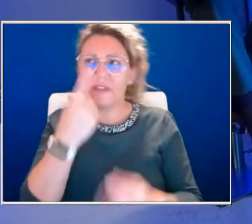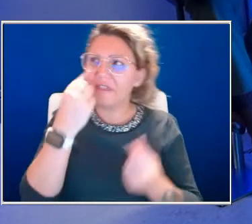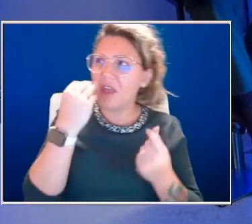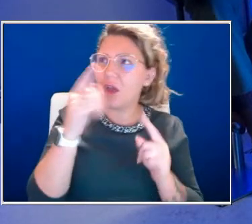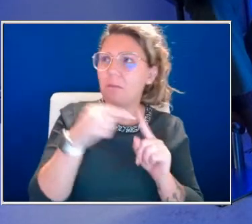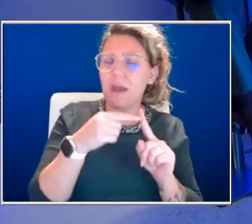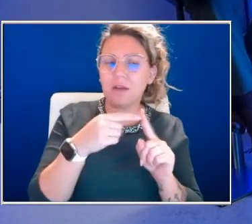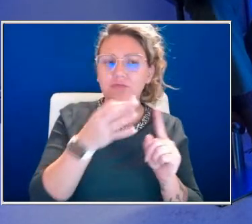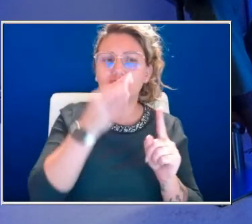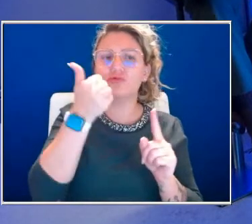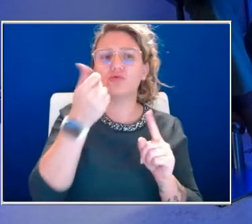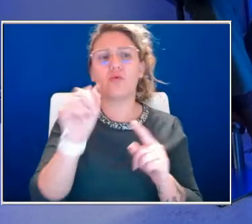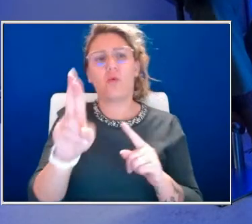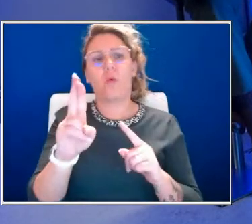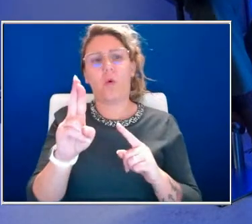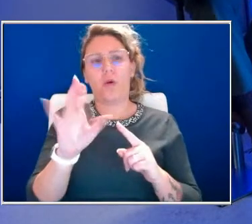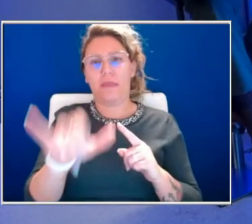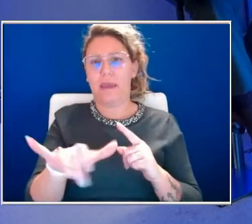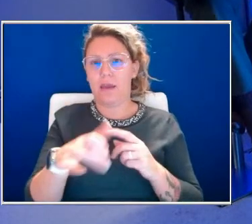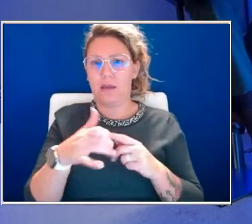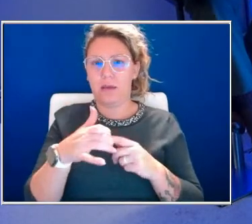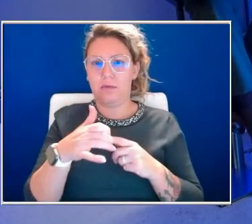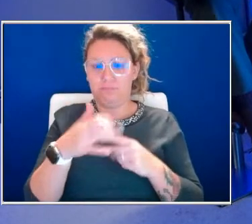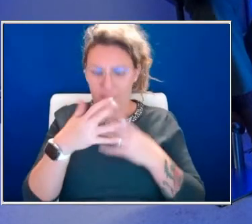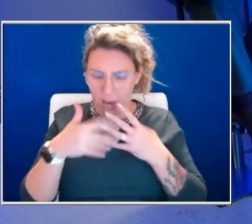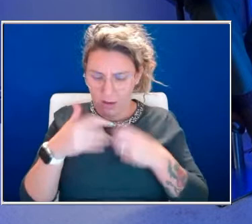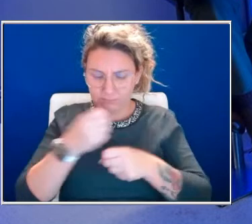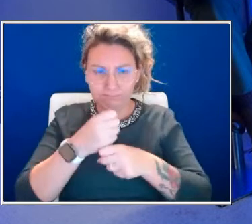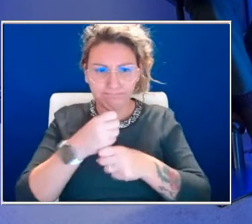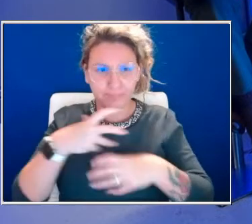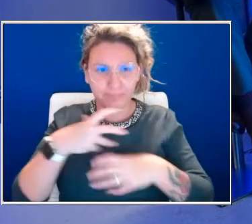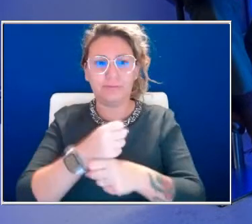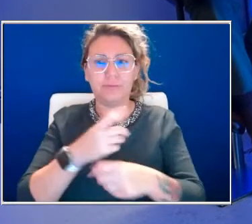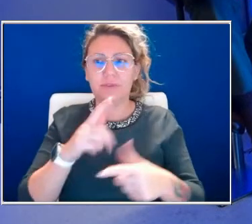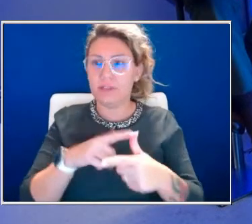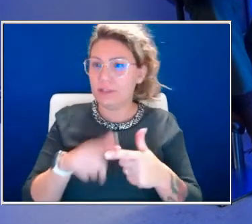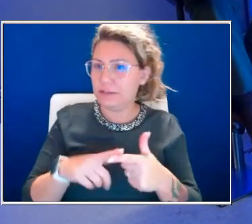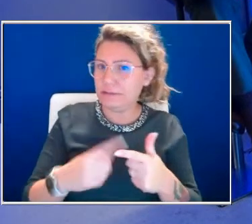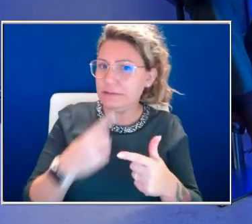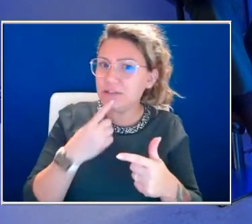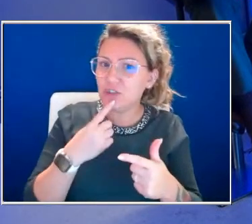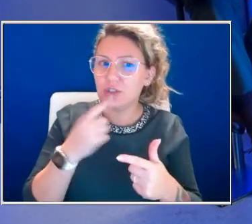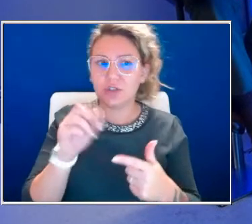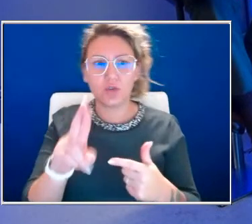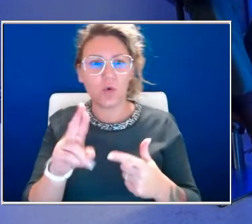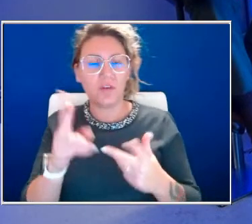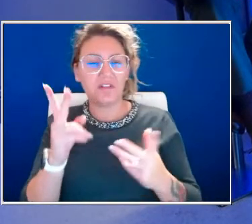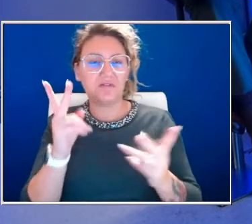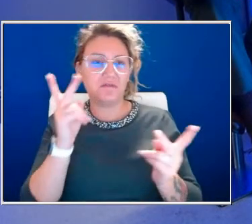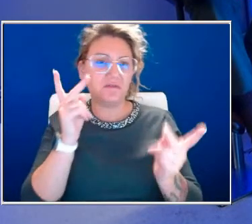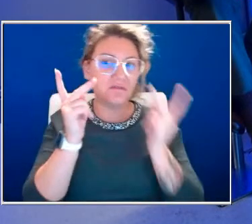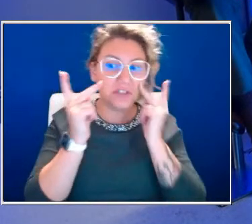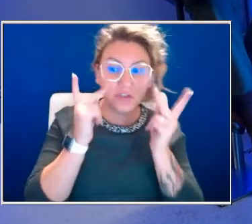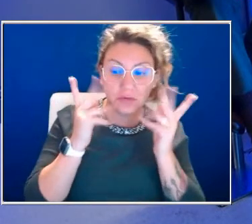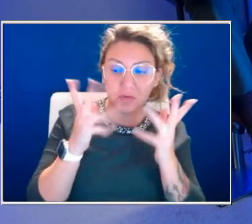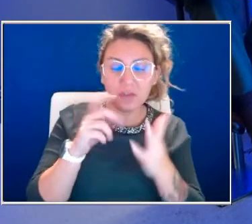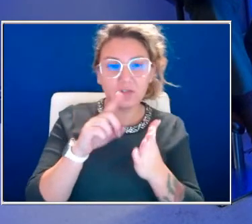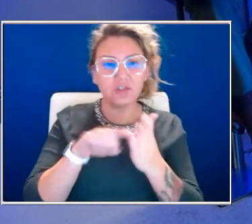that you were like, okay, I mean, now we're in serious territory? Or did you feel visually that you wanted to get them checked, or did it just not bother